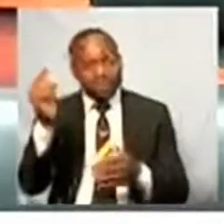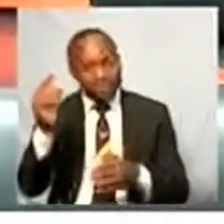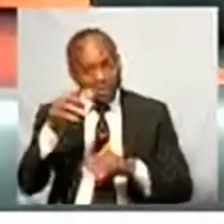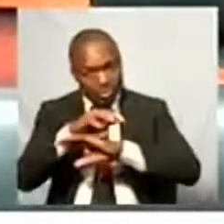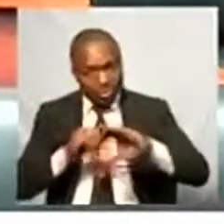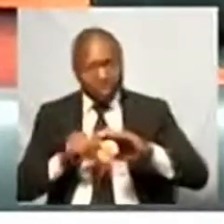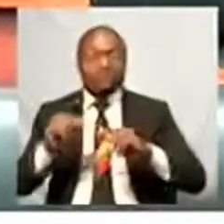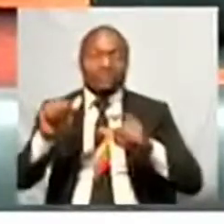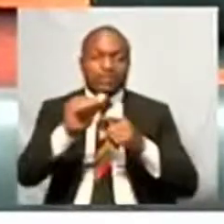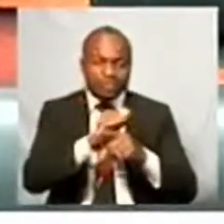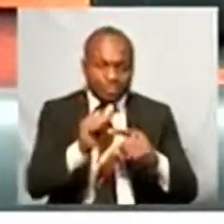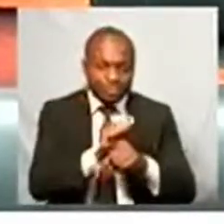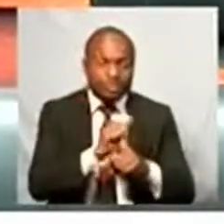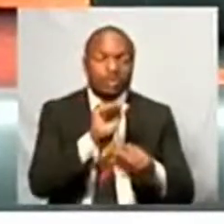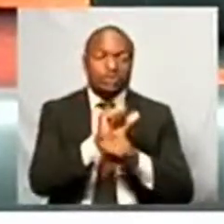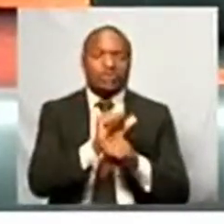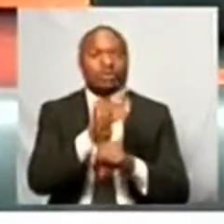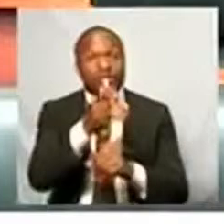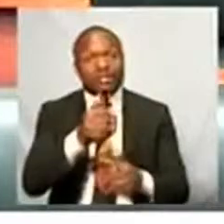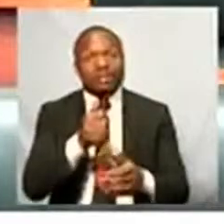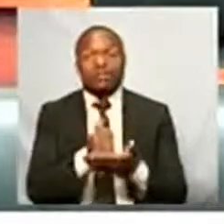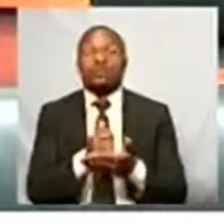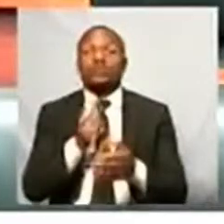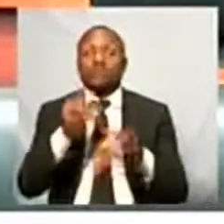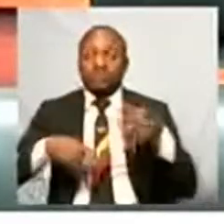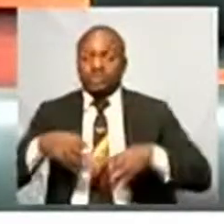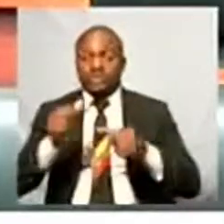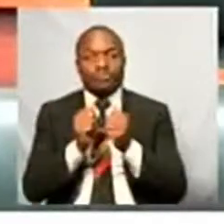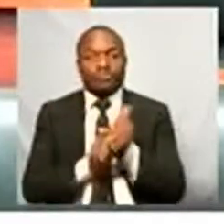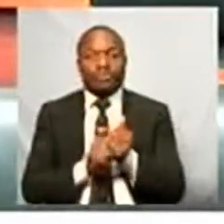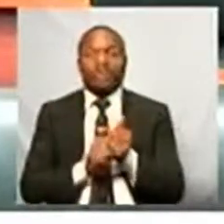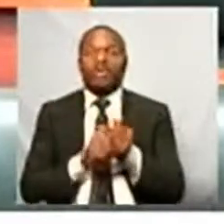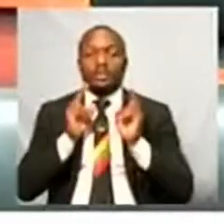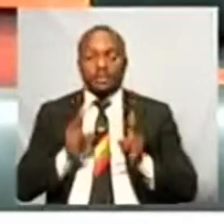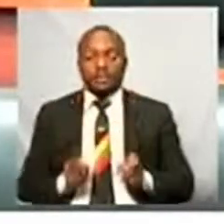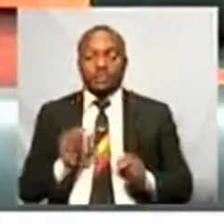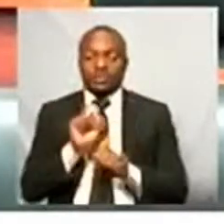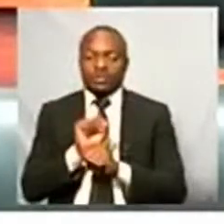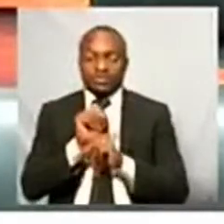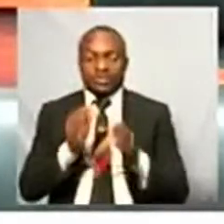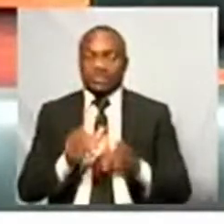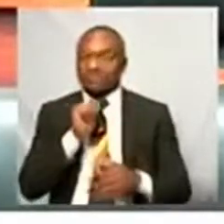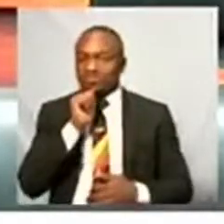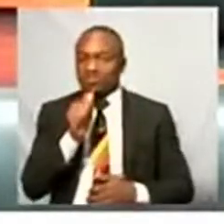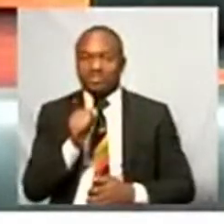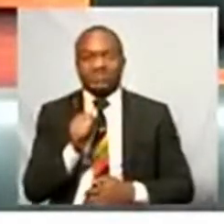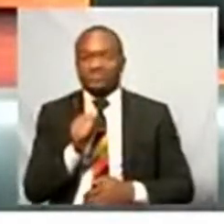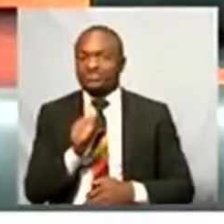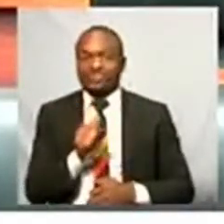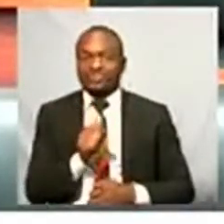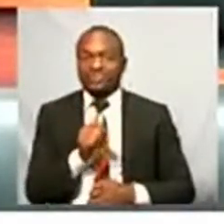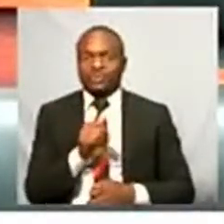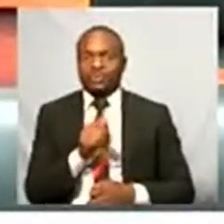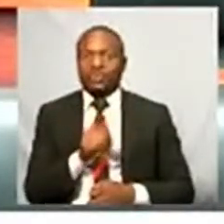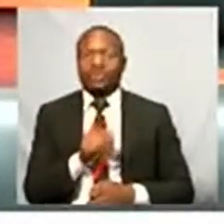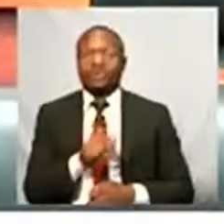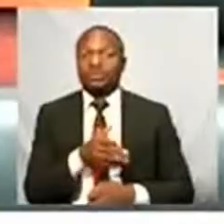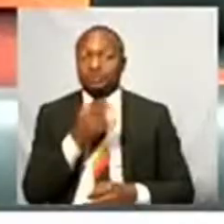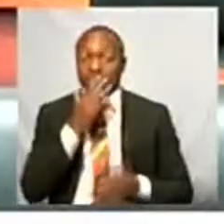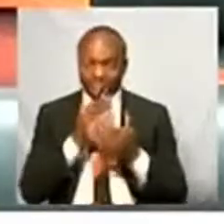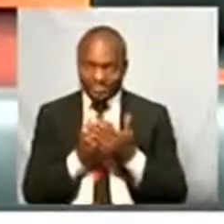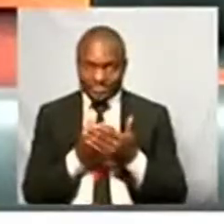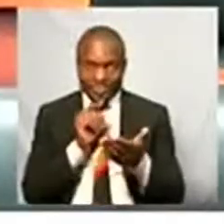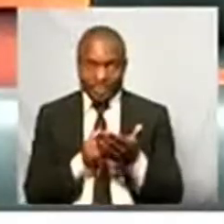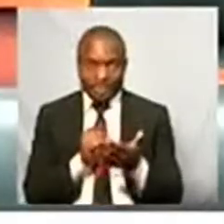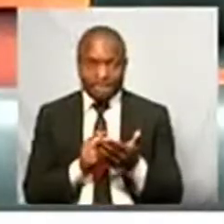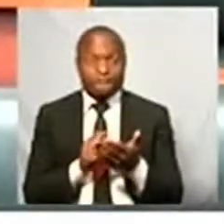of complaining over human capital, Mr. Speaker, does not hold any water. Mr. Speaker, when you go to page 8, repossessed